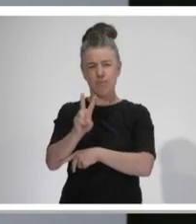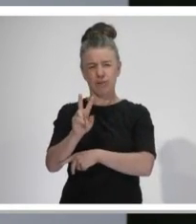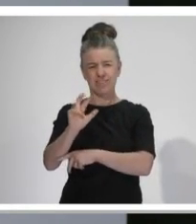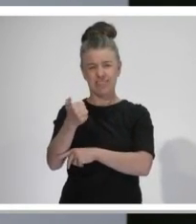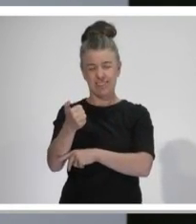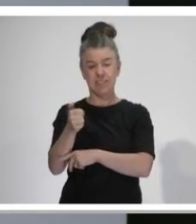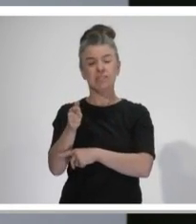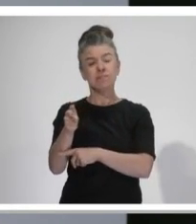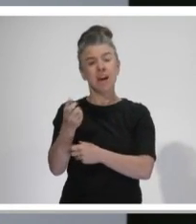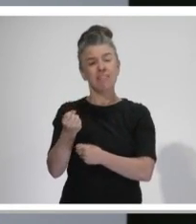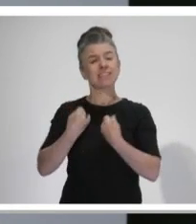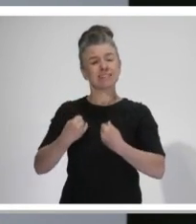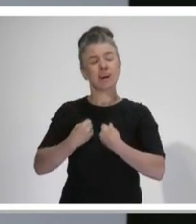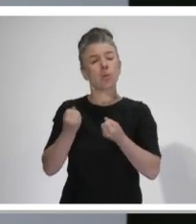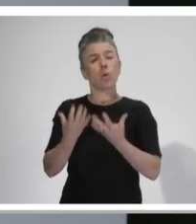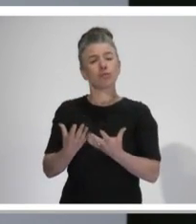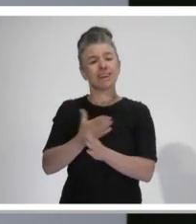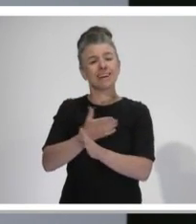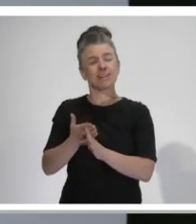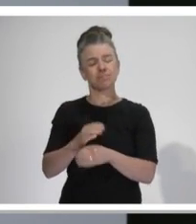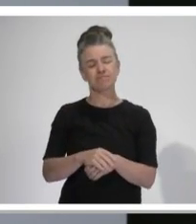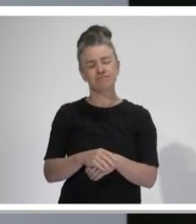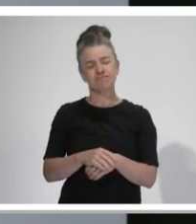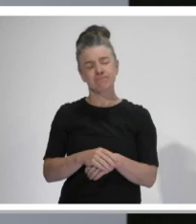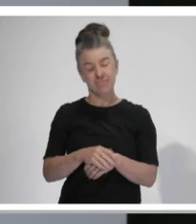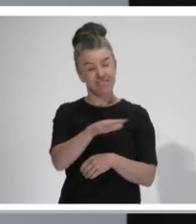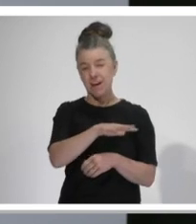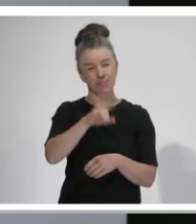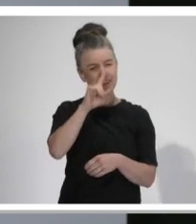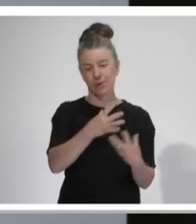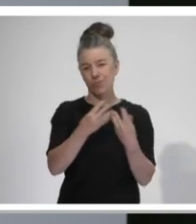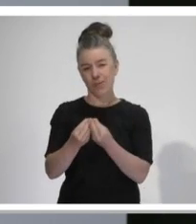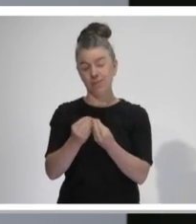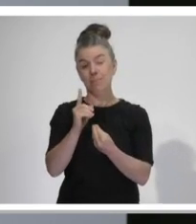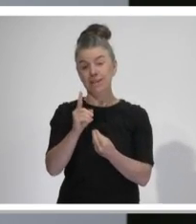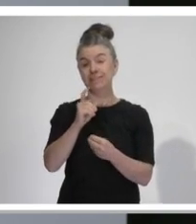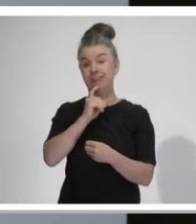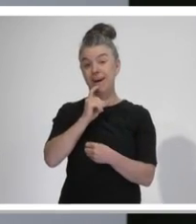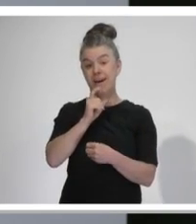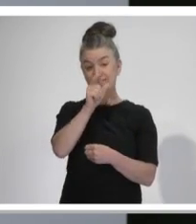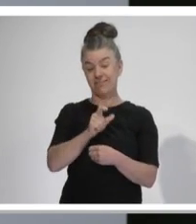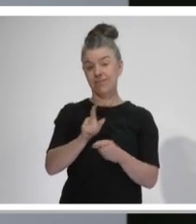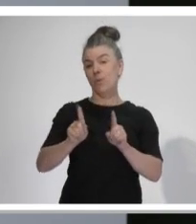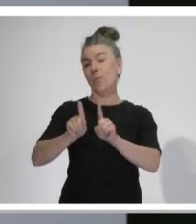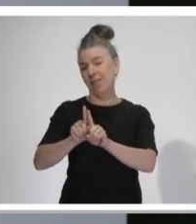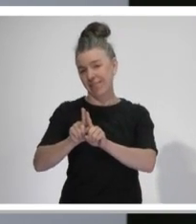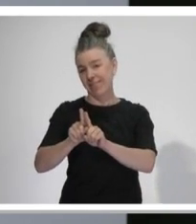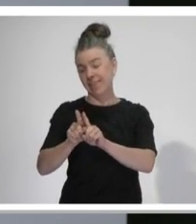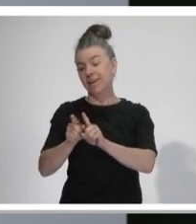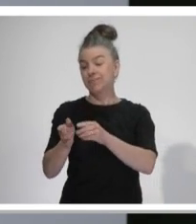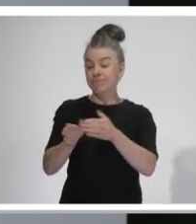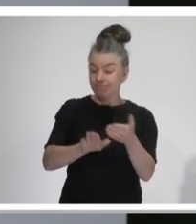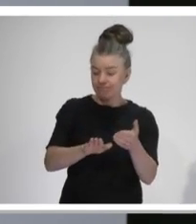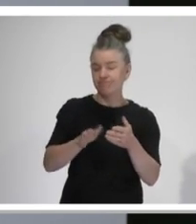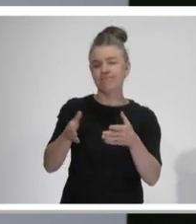condition. Her family were also not able to be with her, but a staff member at Burwood Hospital was with the woman when she passed away.